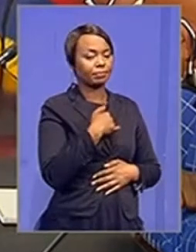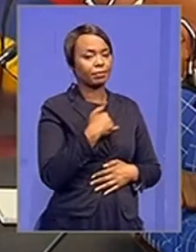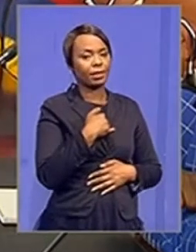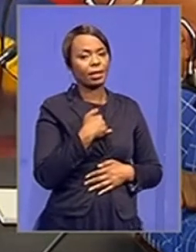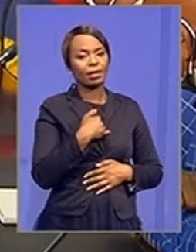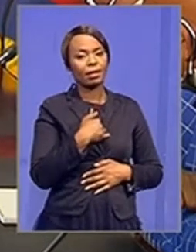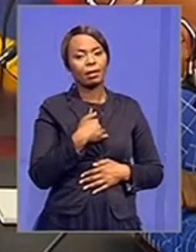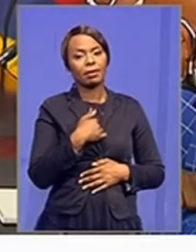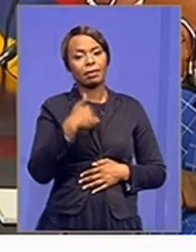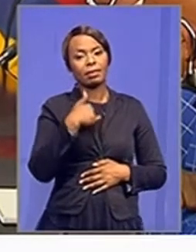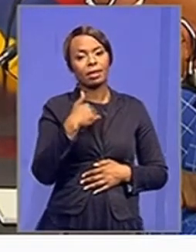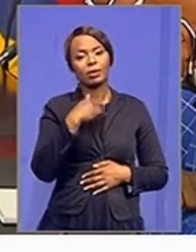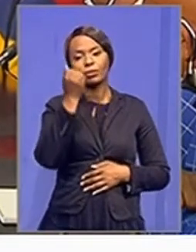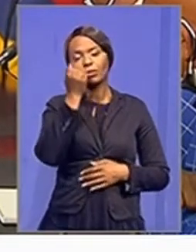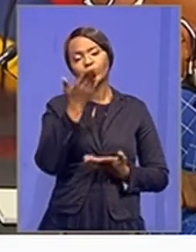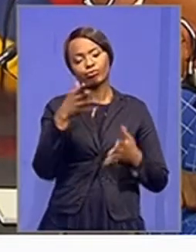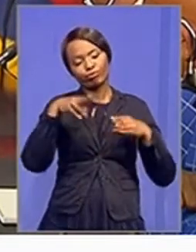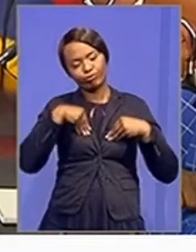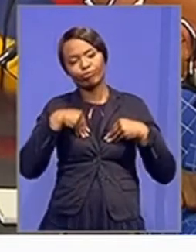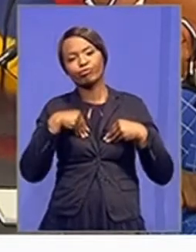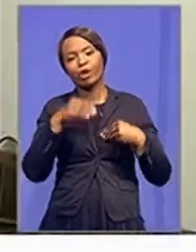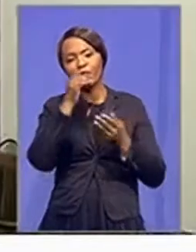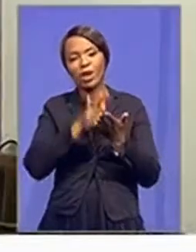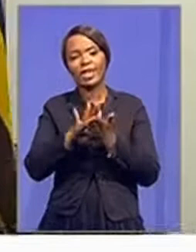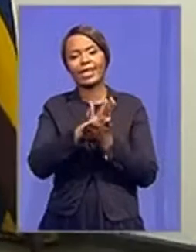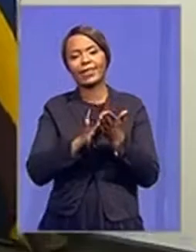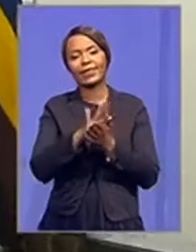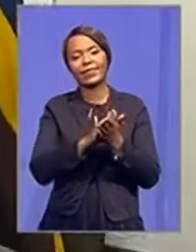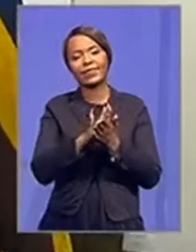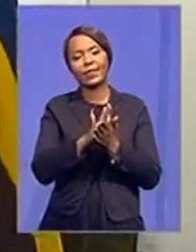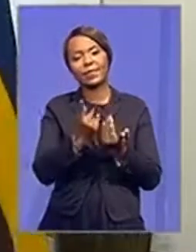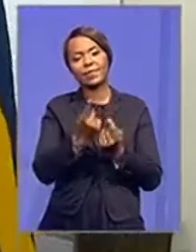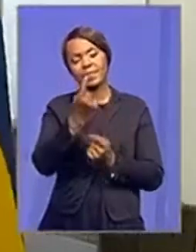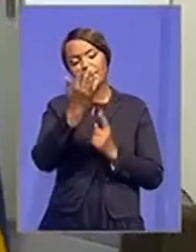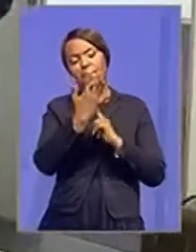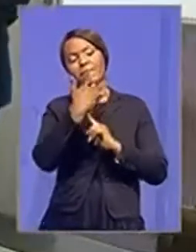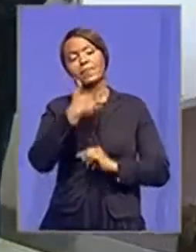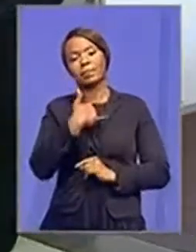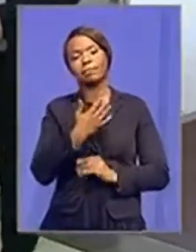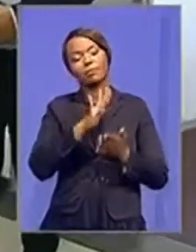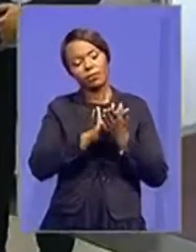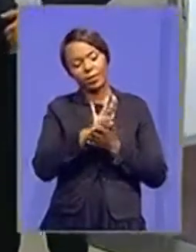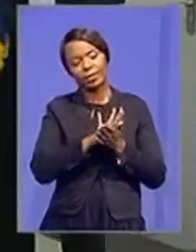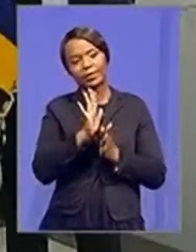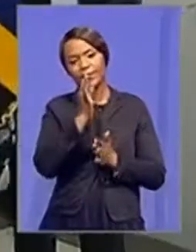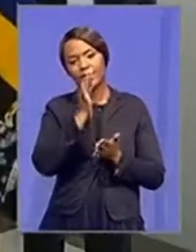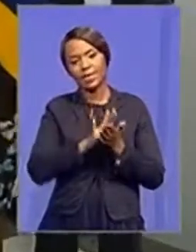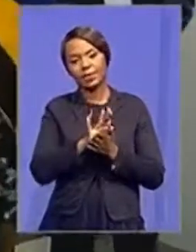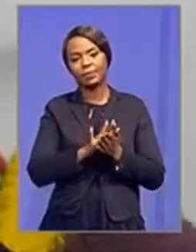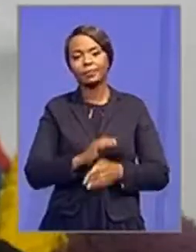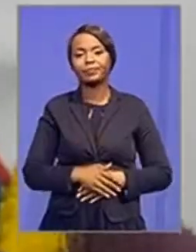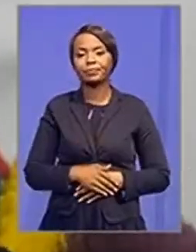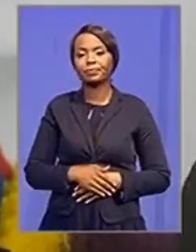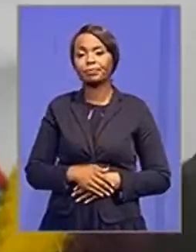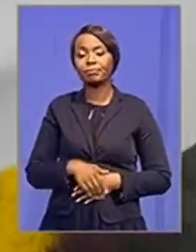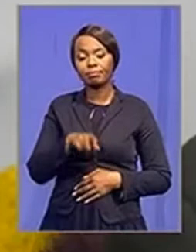Mr. Maponyane for what he did. Ka fa go jelengwe commission e laetse gore ka la 24 a